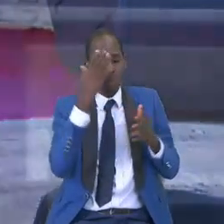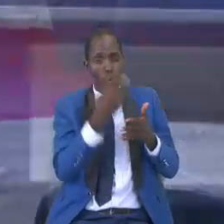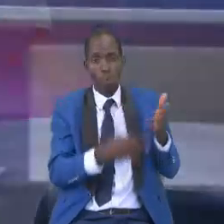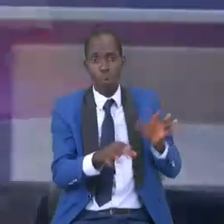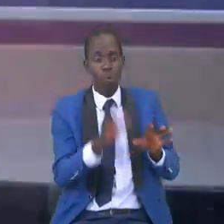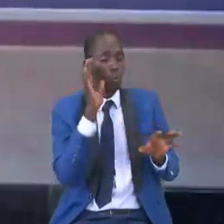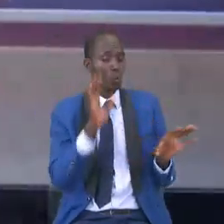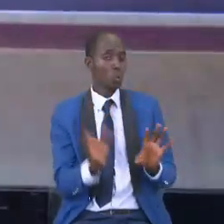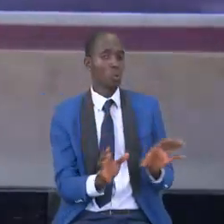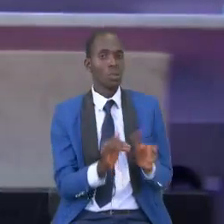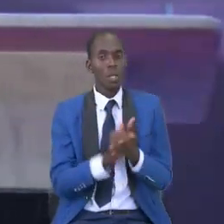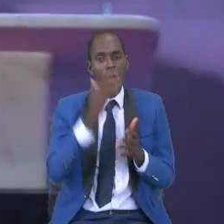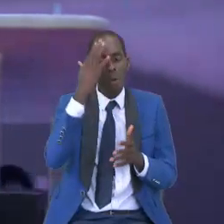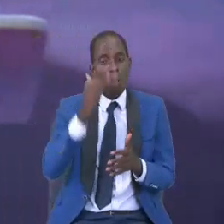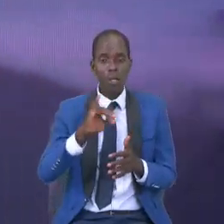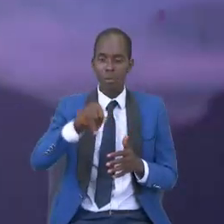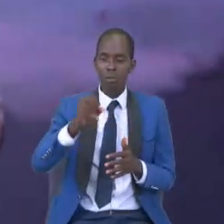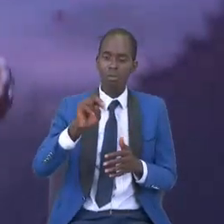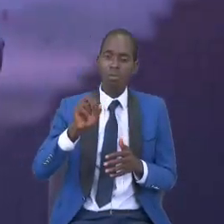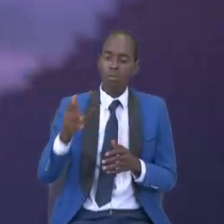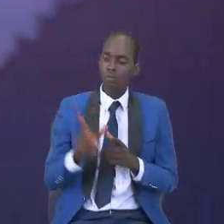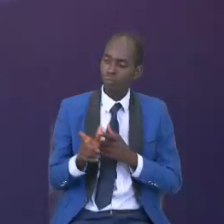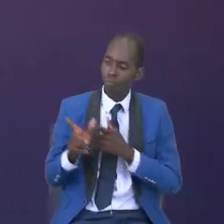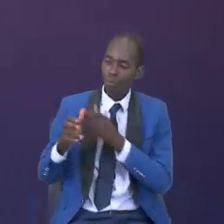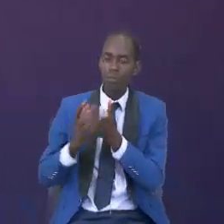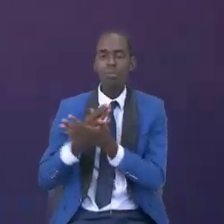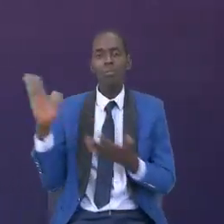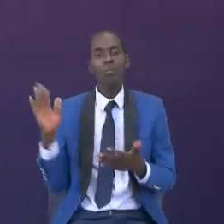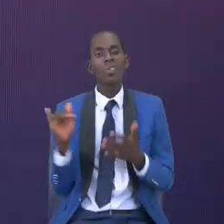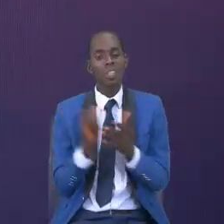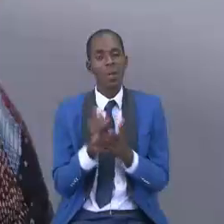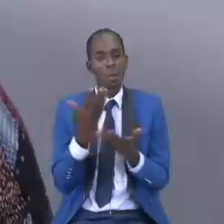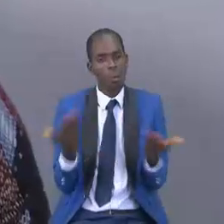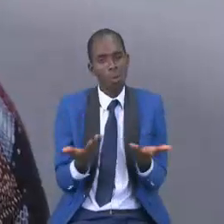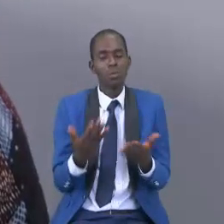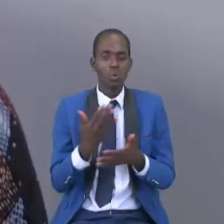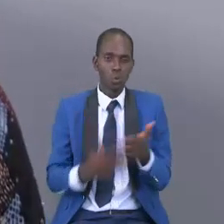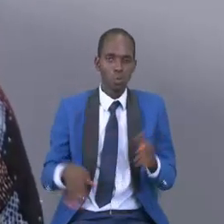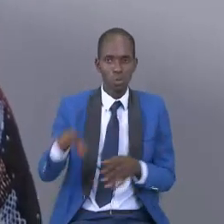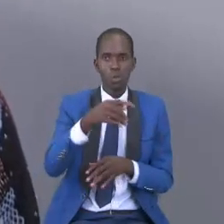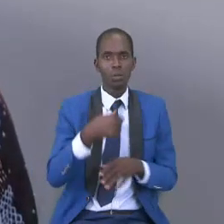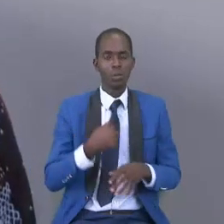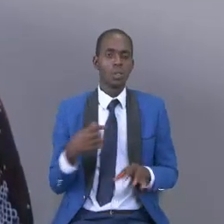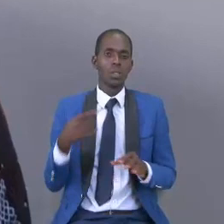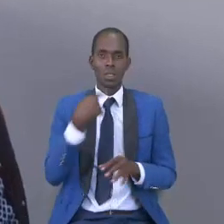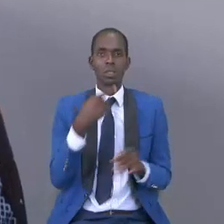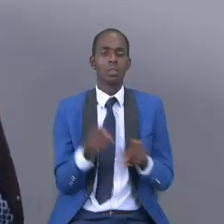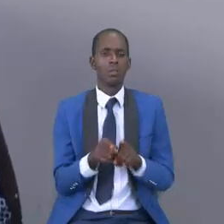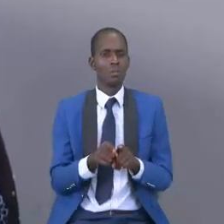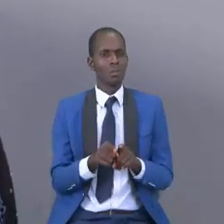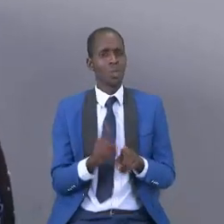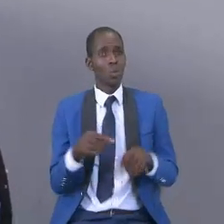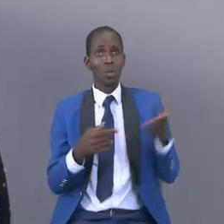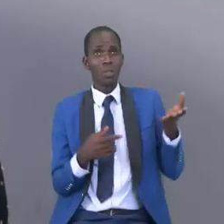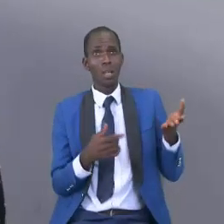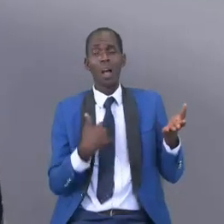ran away. And that's why many of us sometimes today were saying, going to that area. No, they will not listen.